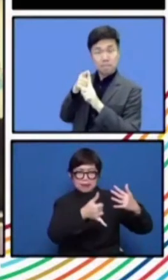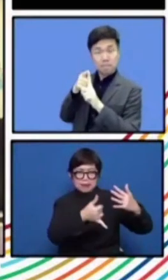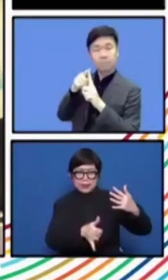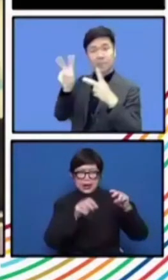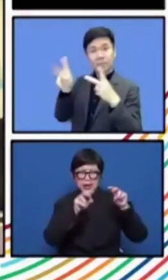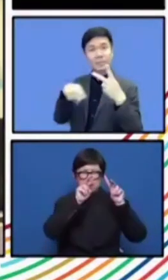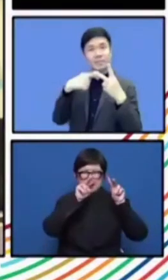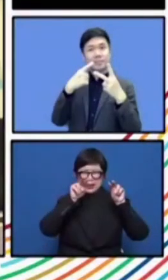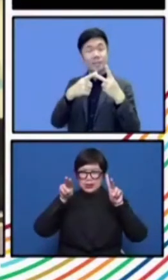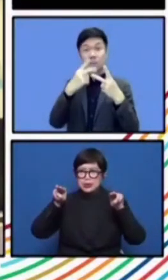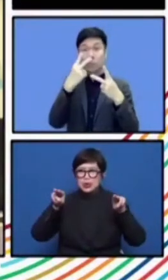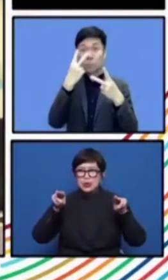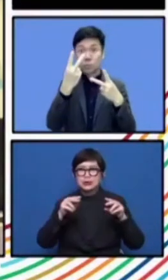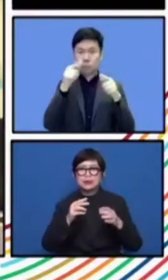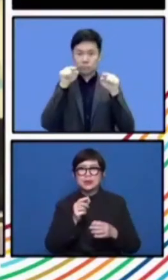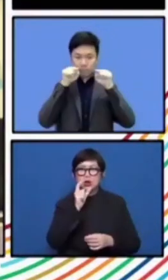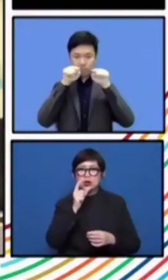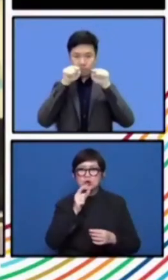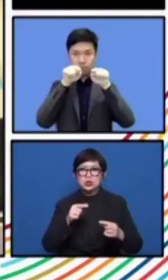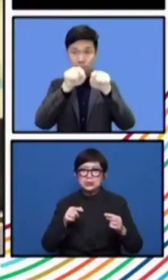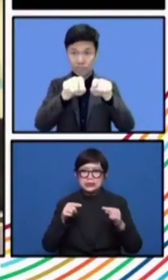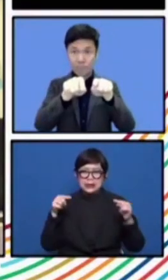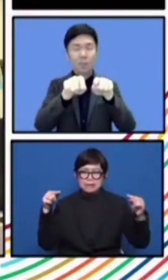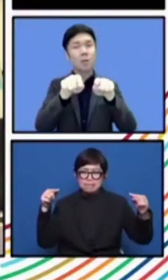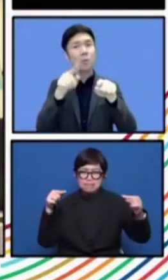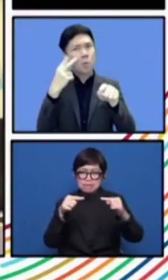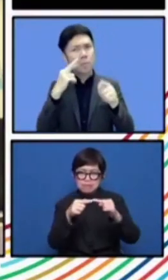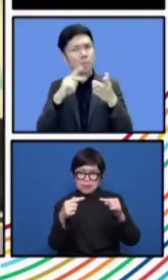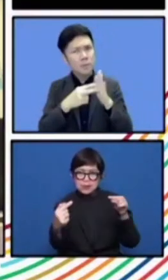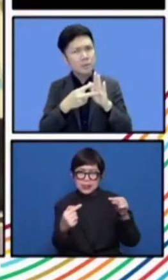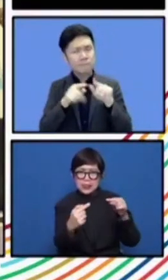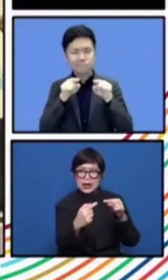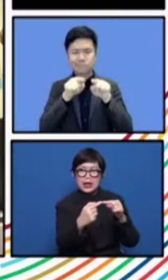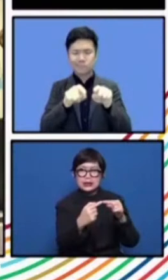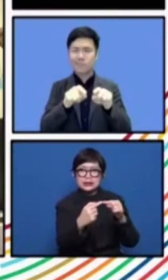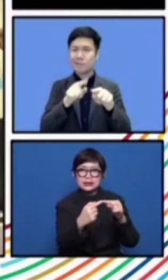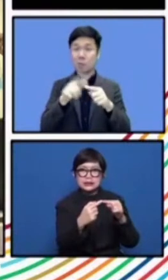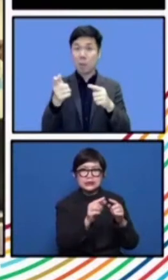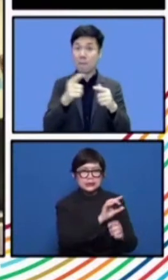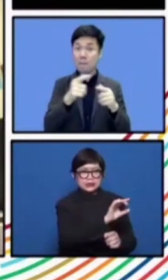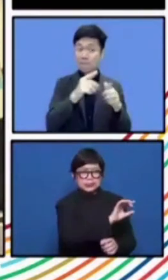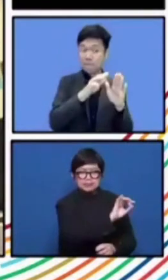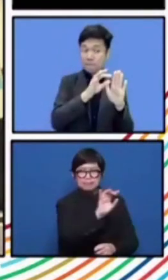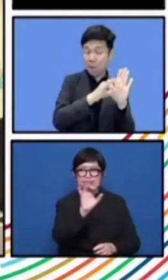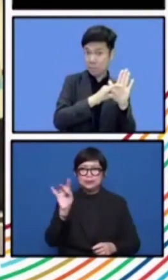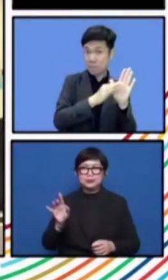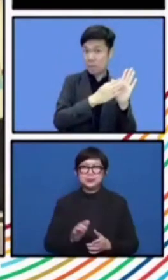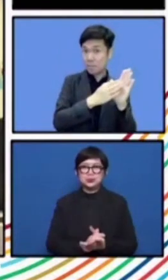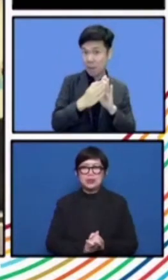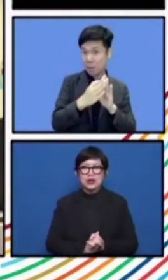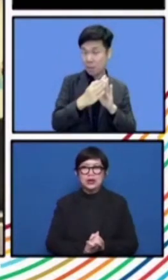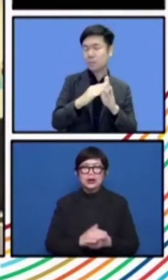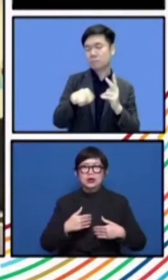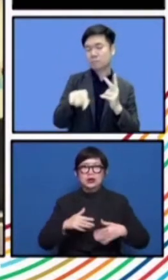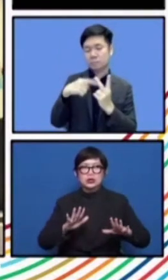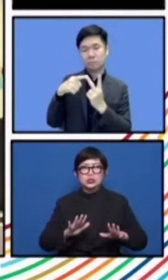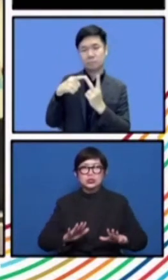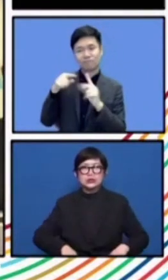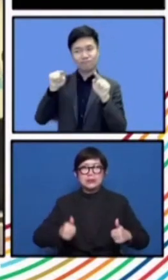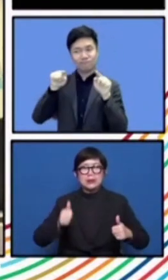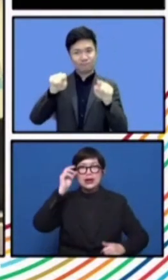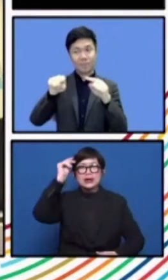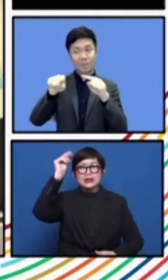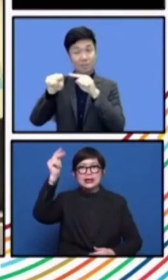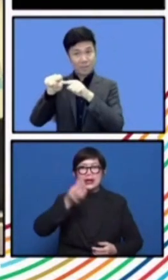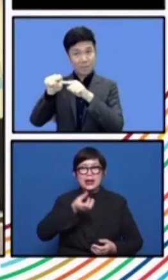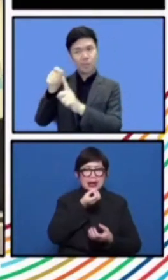which basically means while you are making plans and policies you also prepare the ground and Advocate the users as well